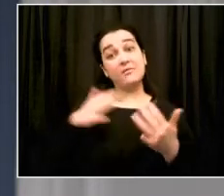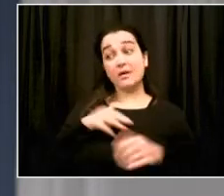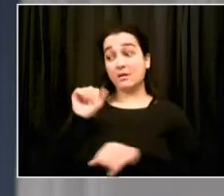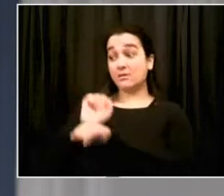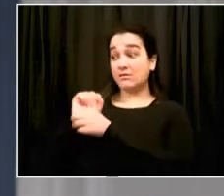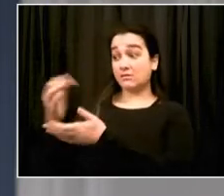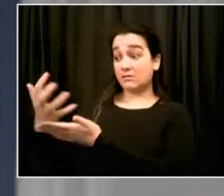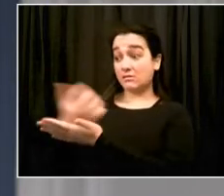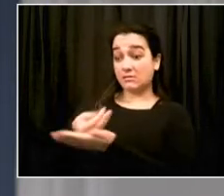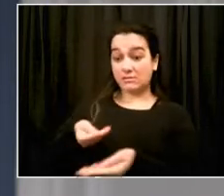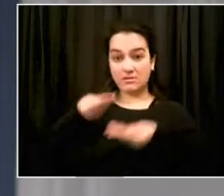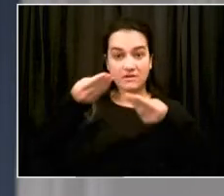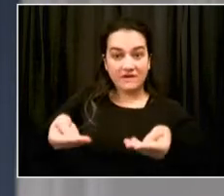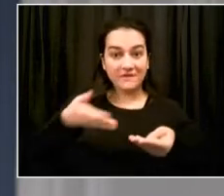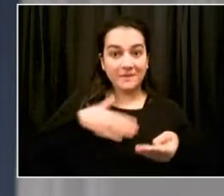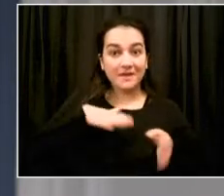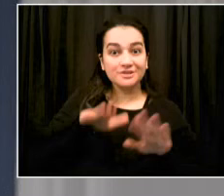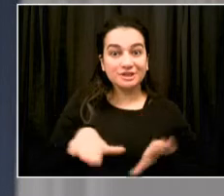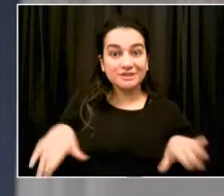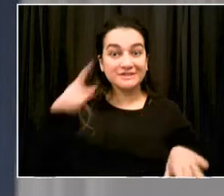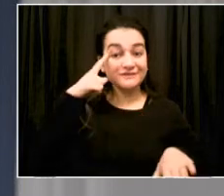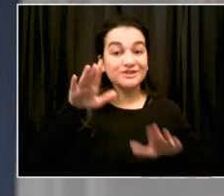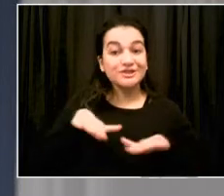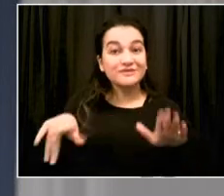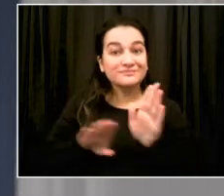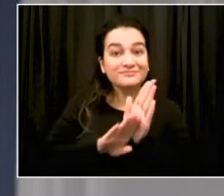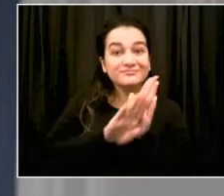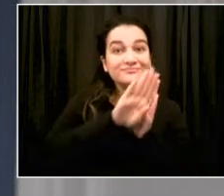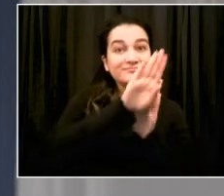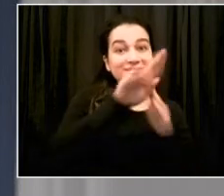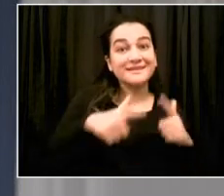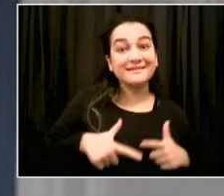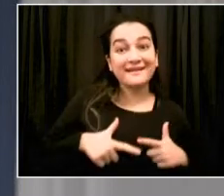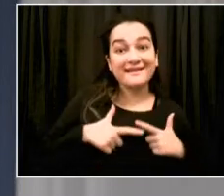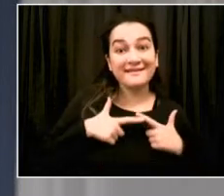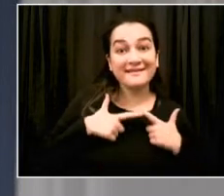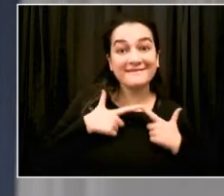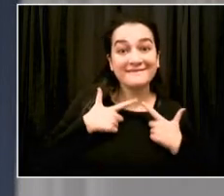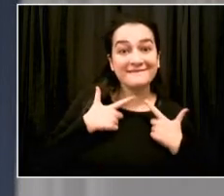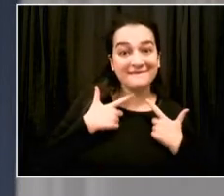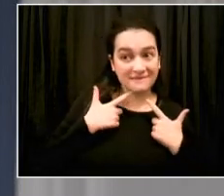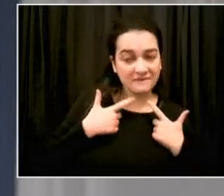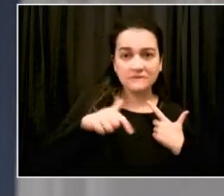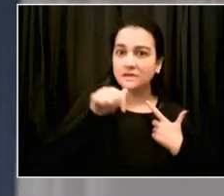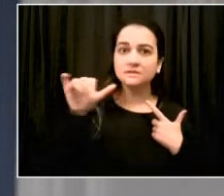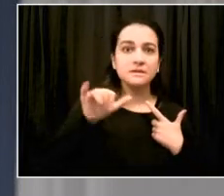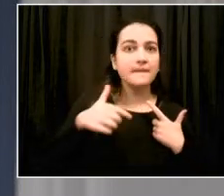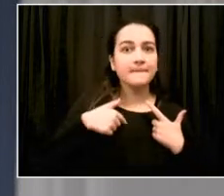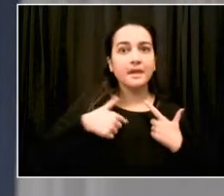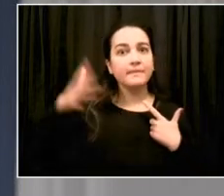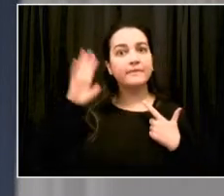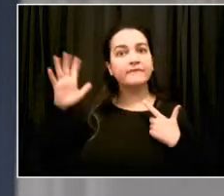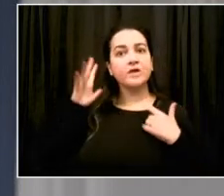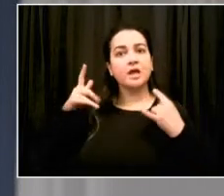With the pandemic, having a big place also for them make a big difference and help them study